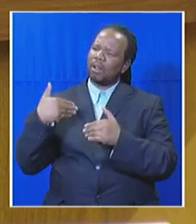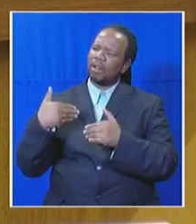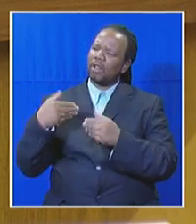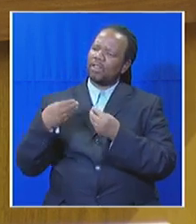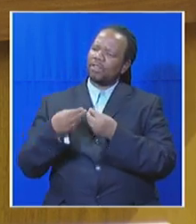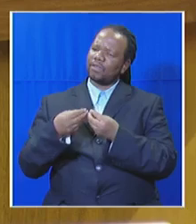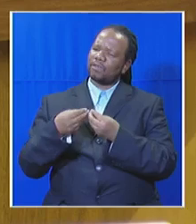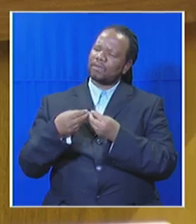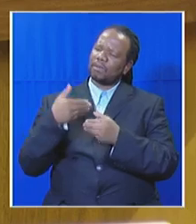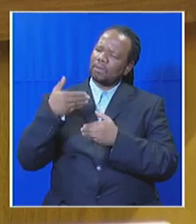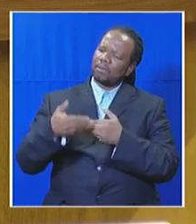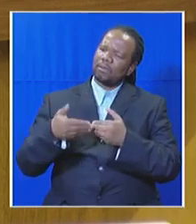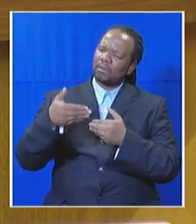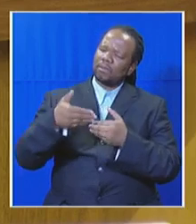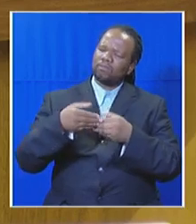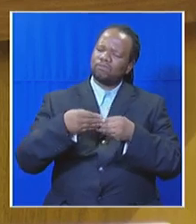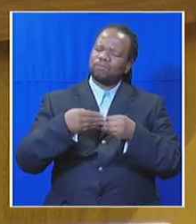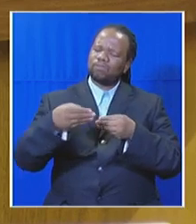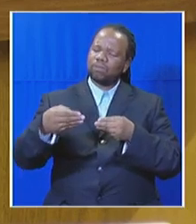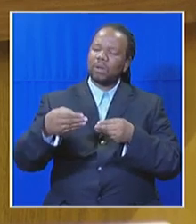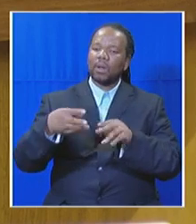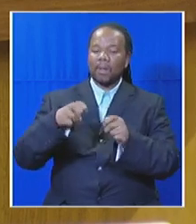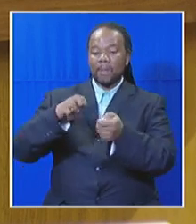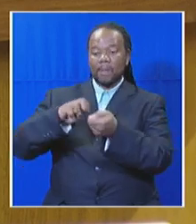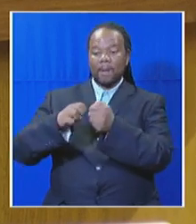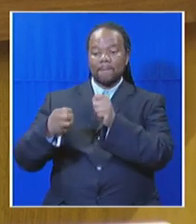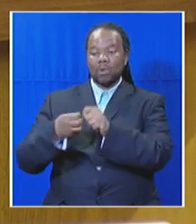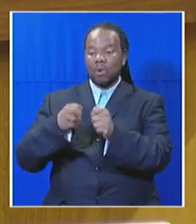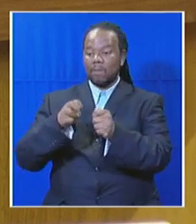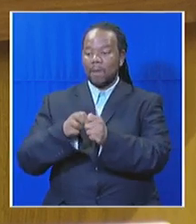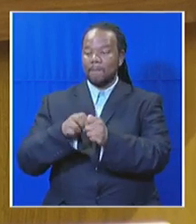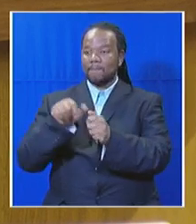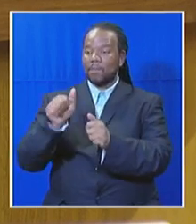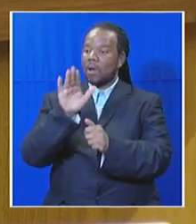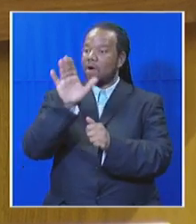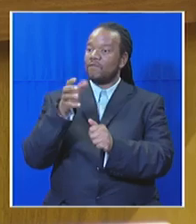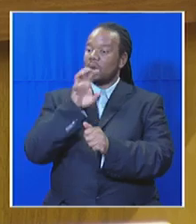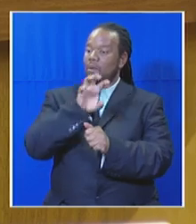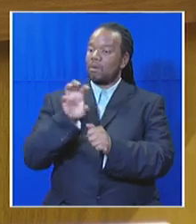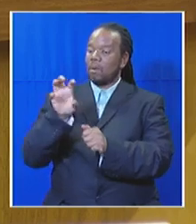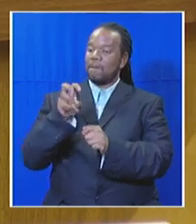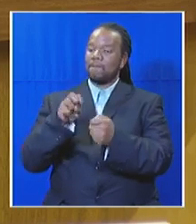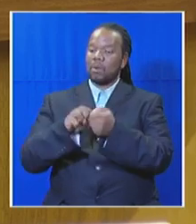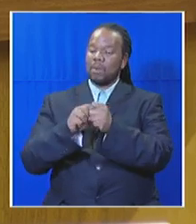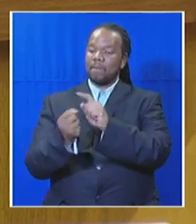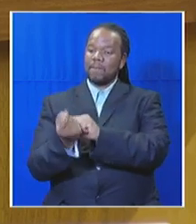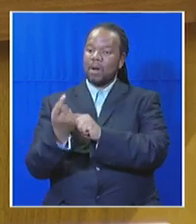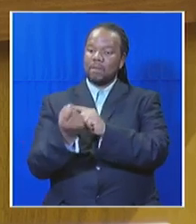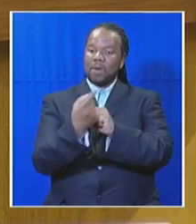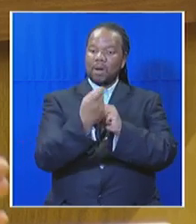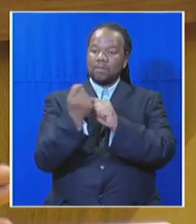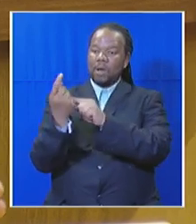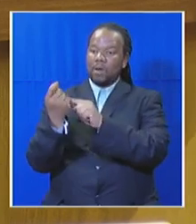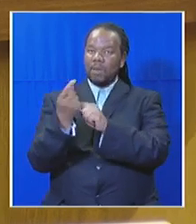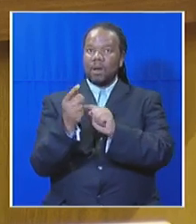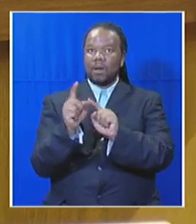whilst the problems were occurring at different places, there was a discussion then to establish